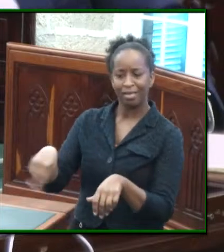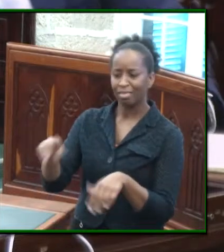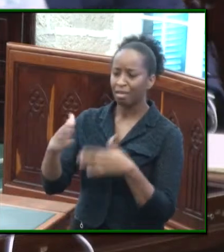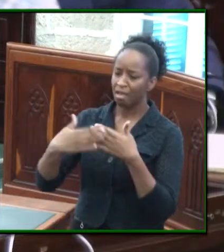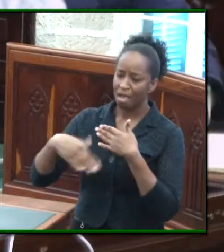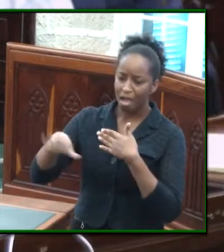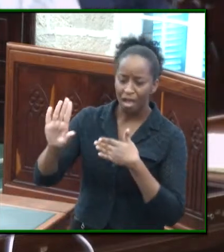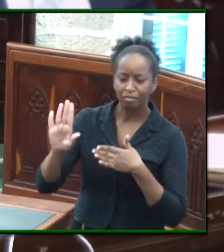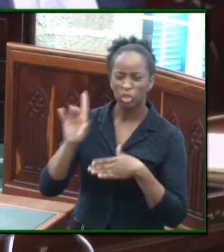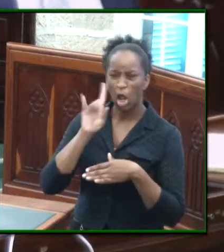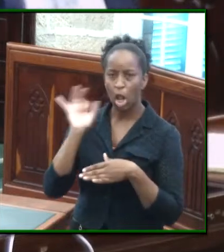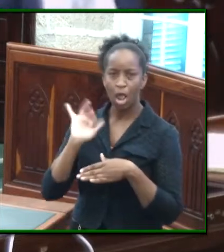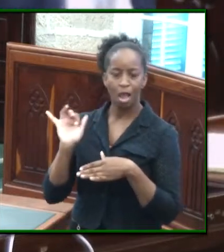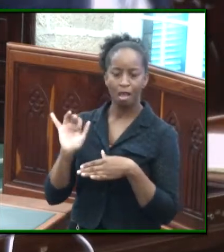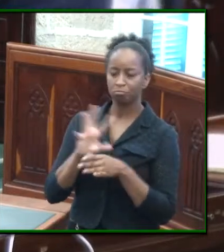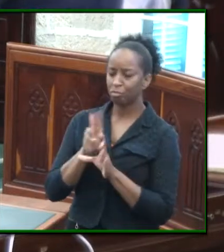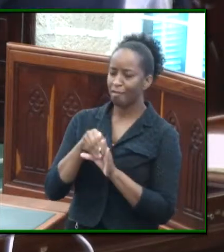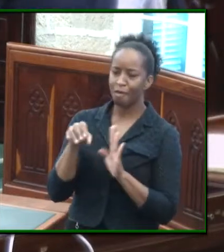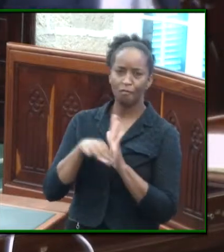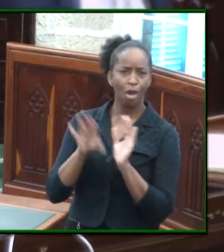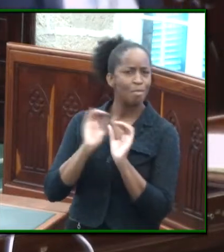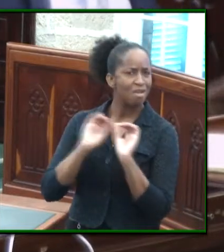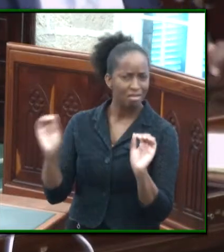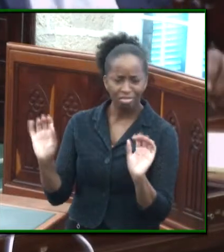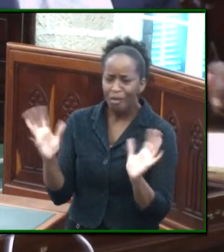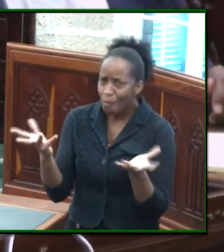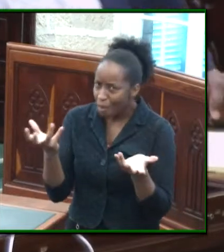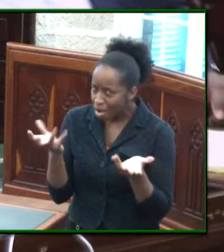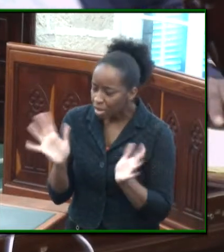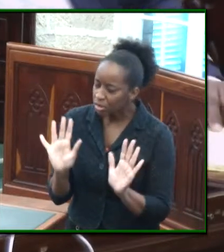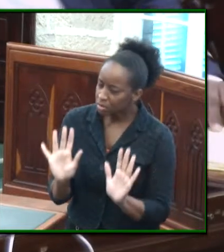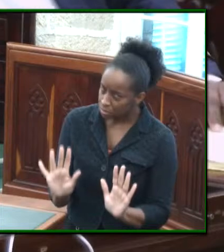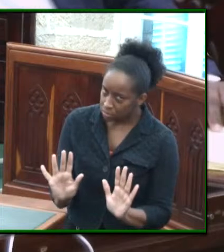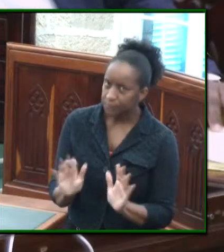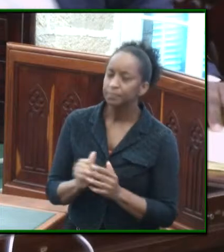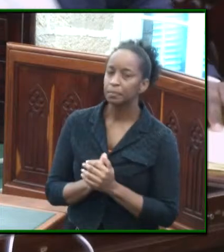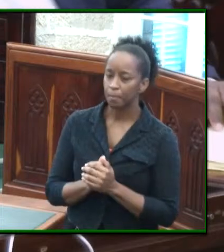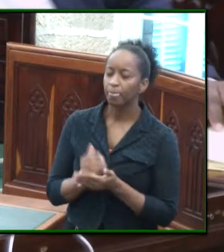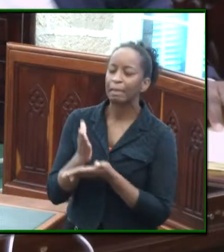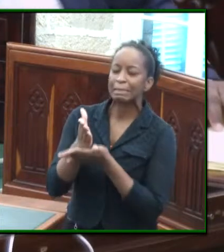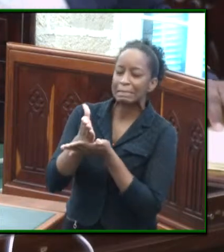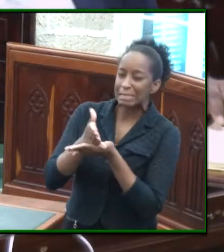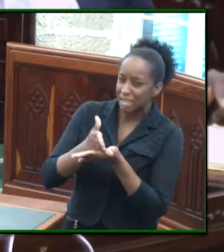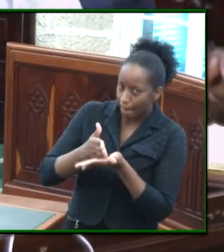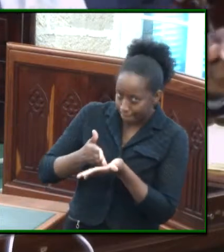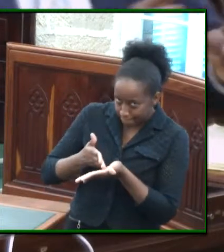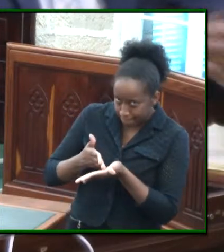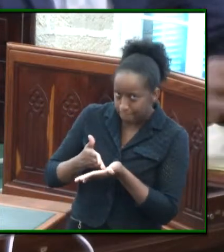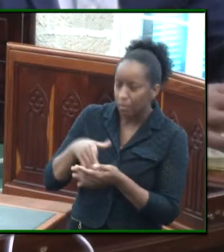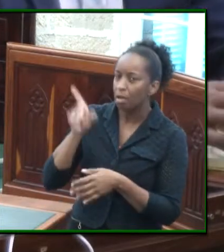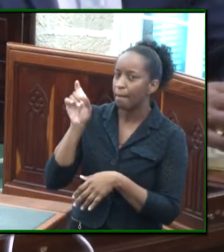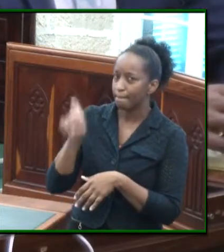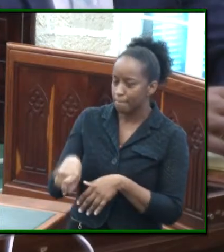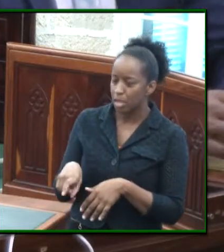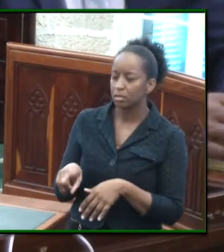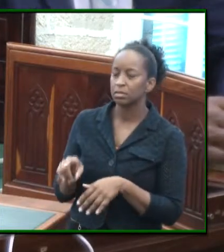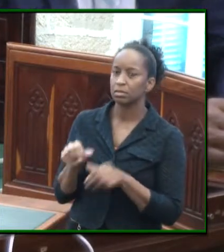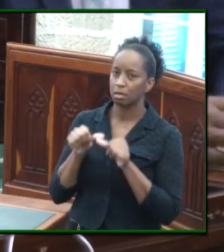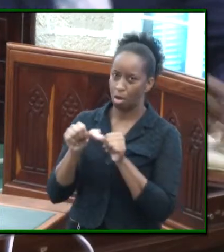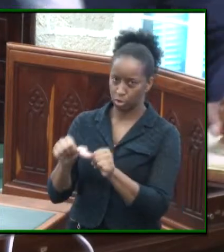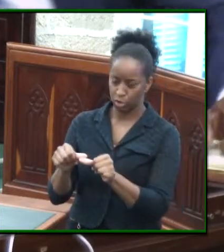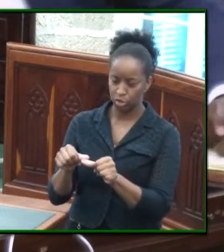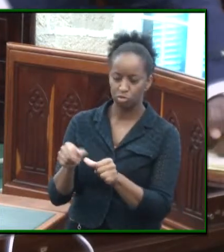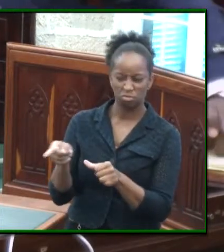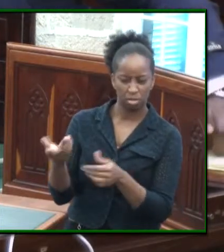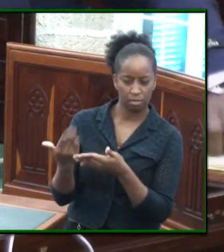their original criminal record can still be looked at in certain cases. There is a need